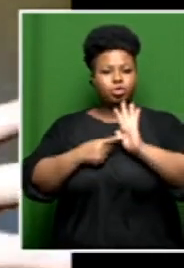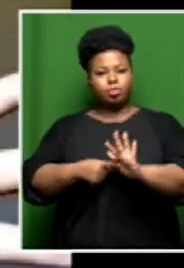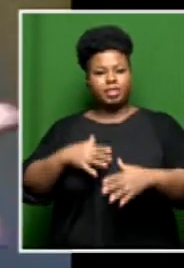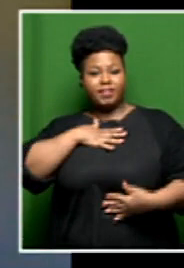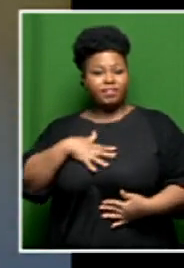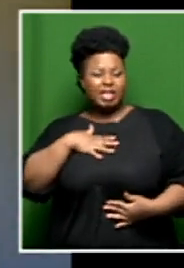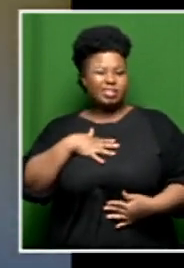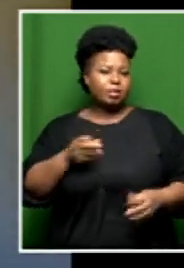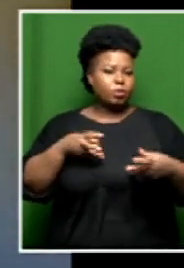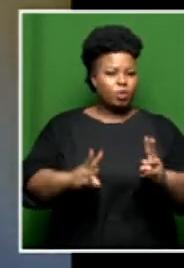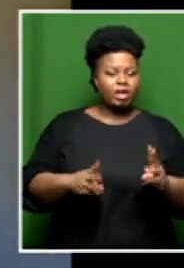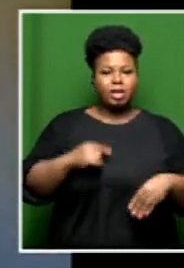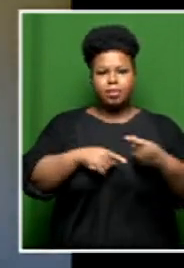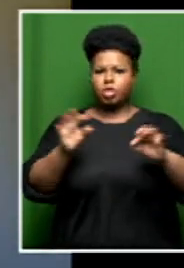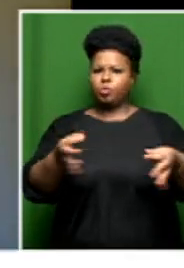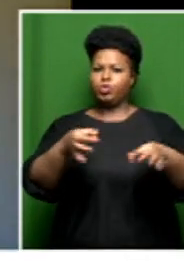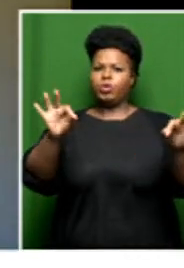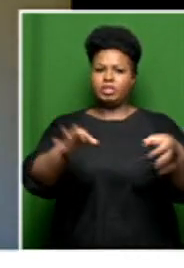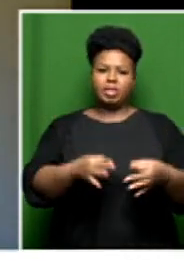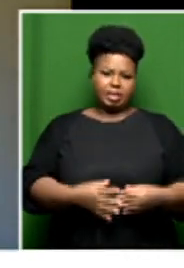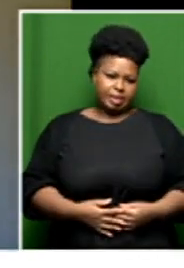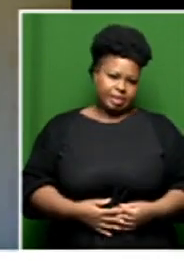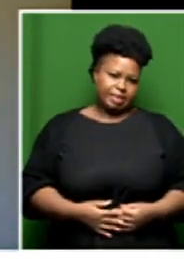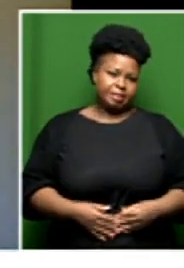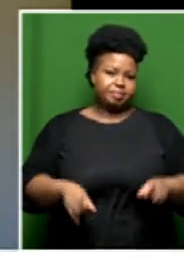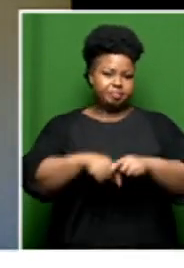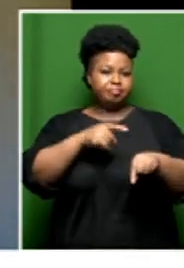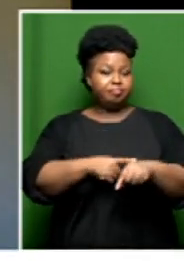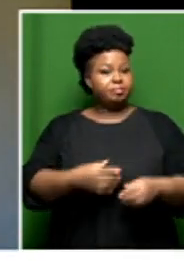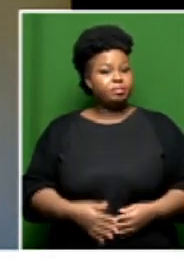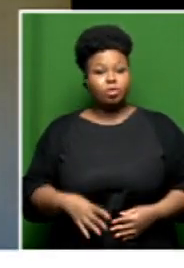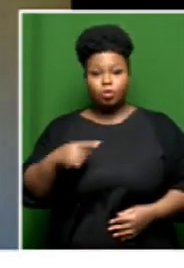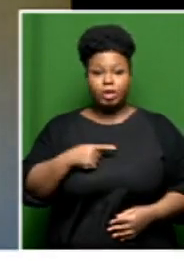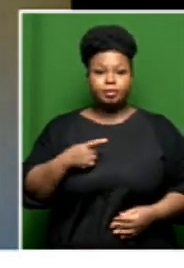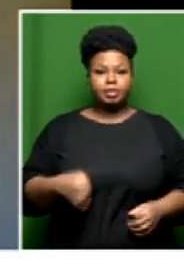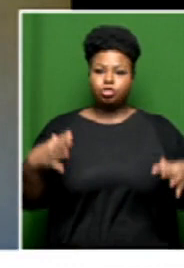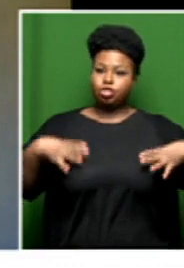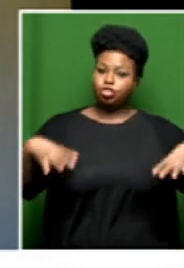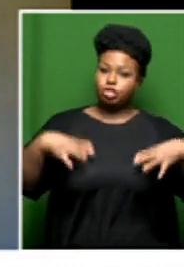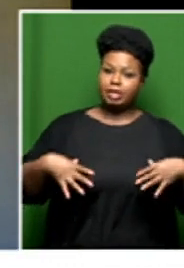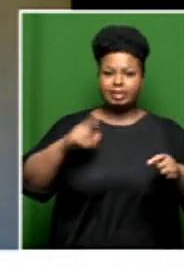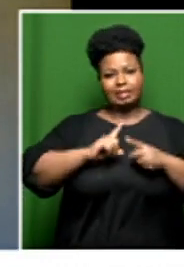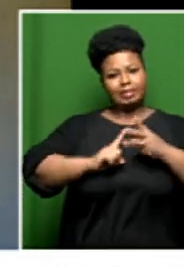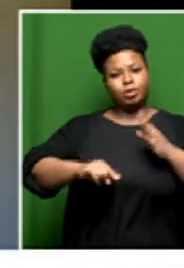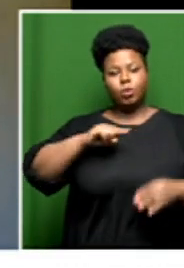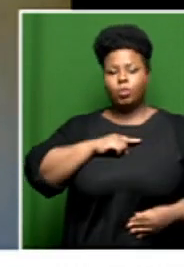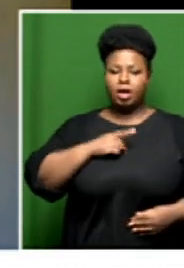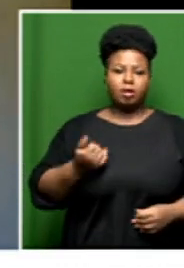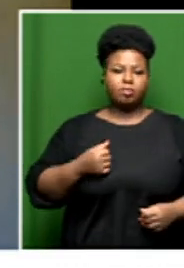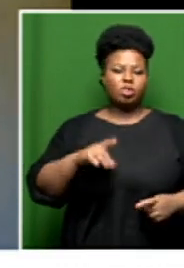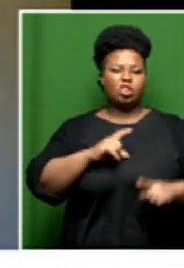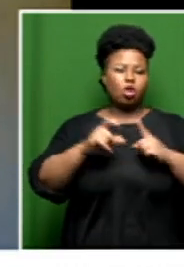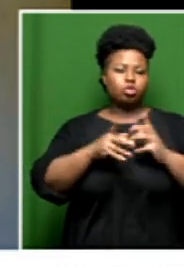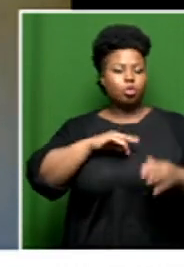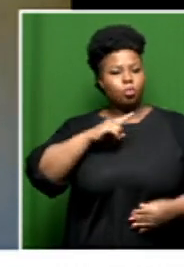feel some type of way about the music, as well as the outfit. So I had different outfit change, and that's part of the whacking and Vogue culture,